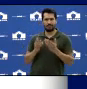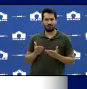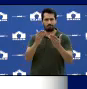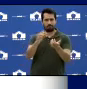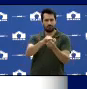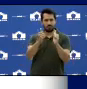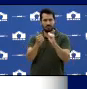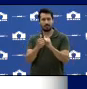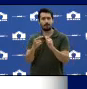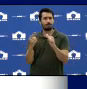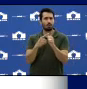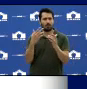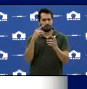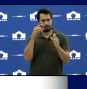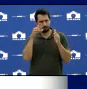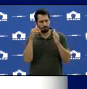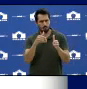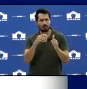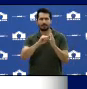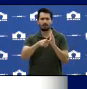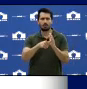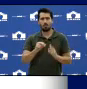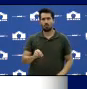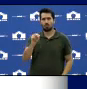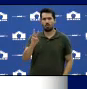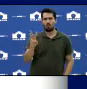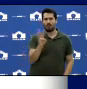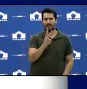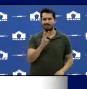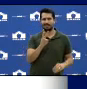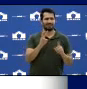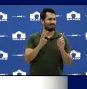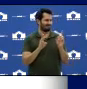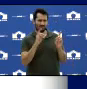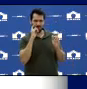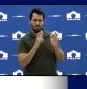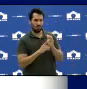The first that I'll highlight is in the north western portion of the